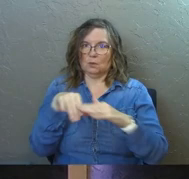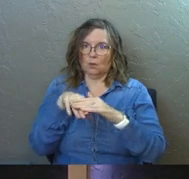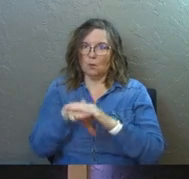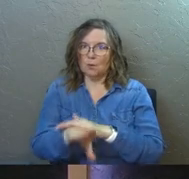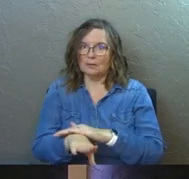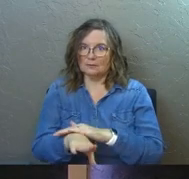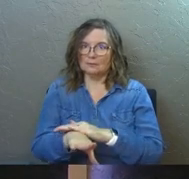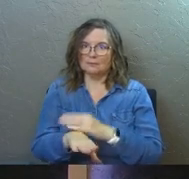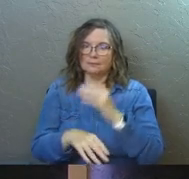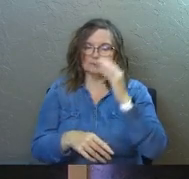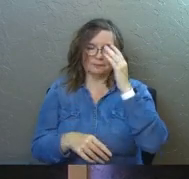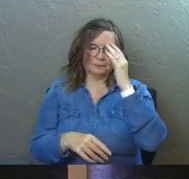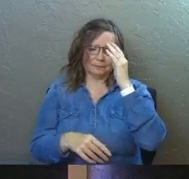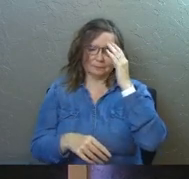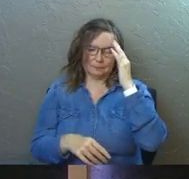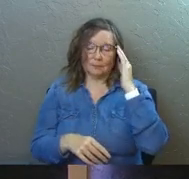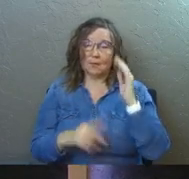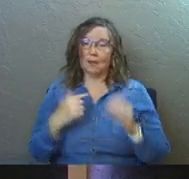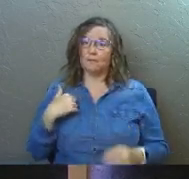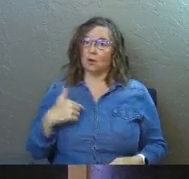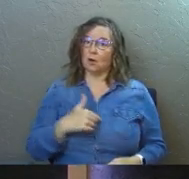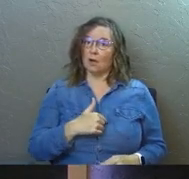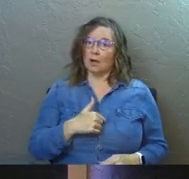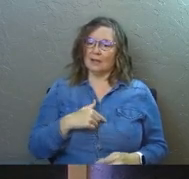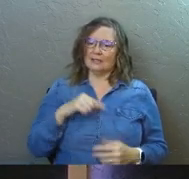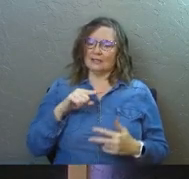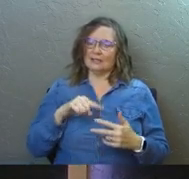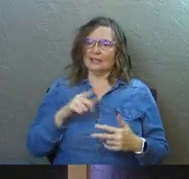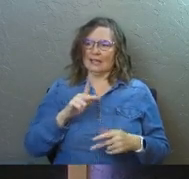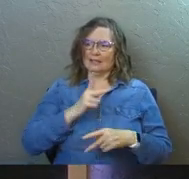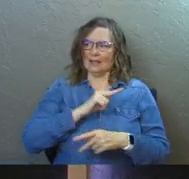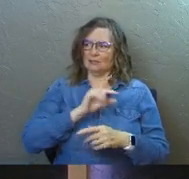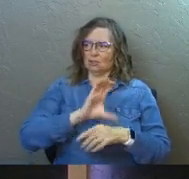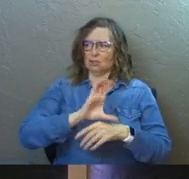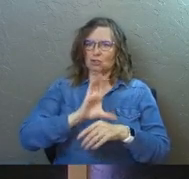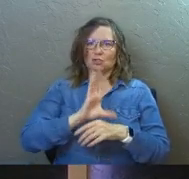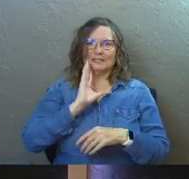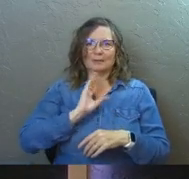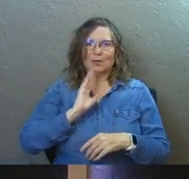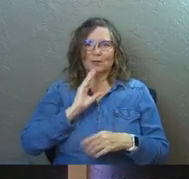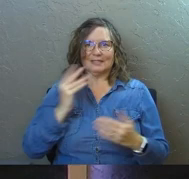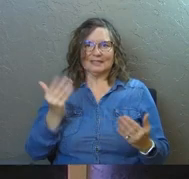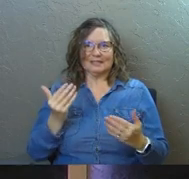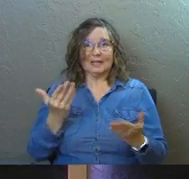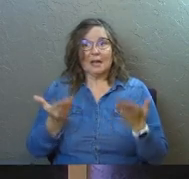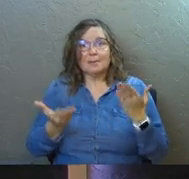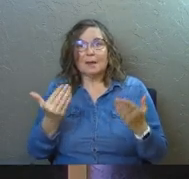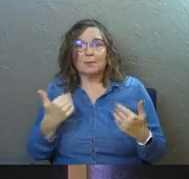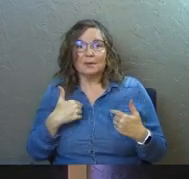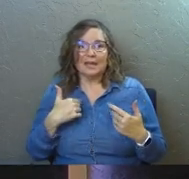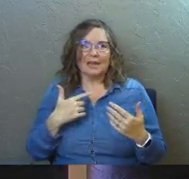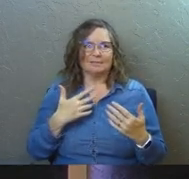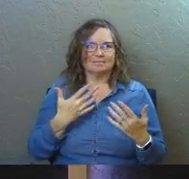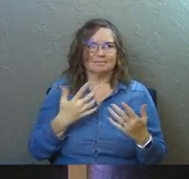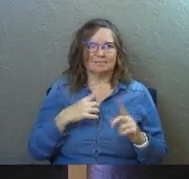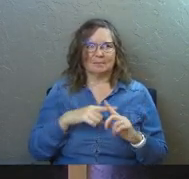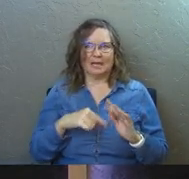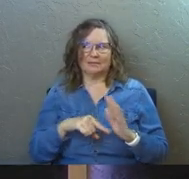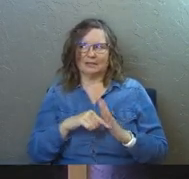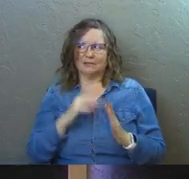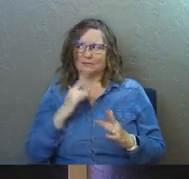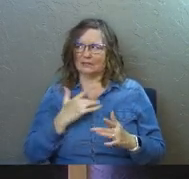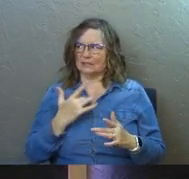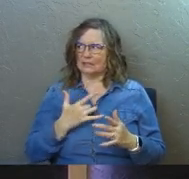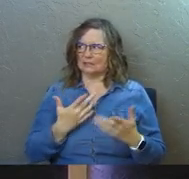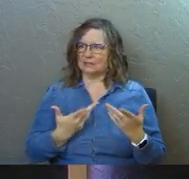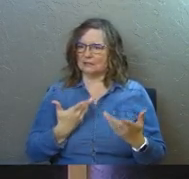tent. For us, it's this kind of church experience. And maybe we've got mixed feelings about it,